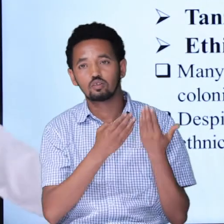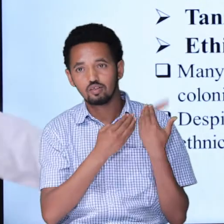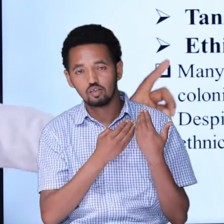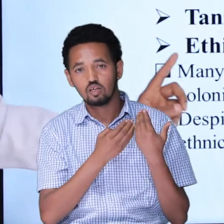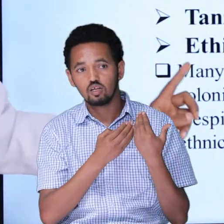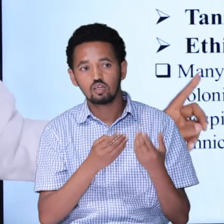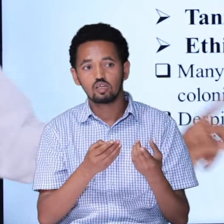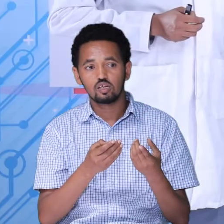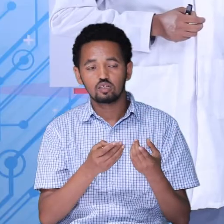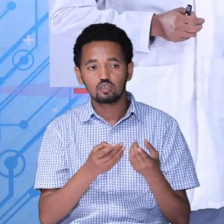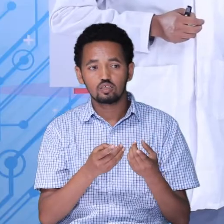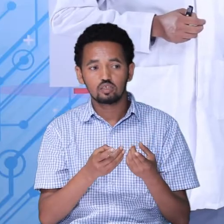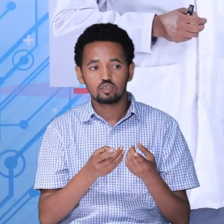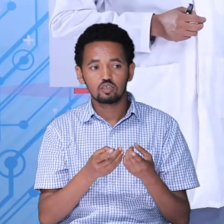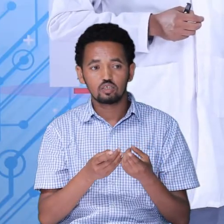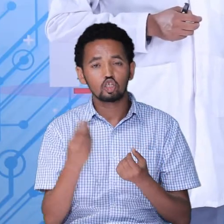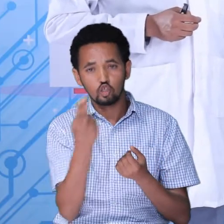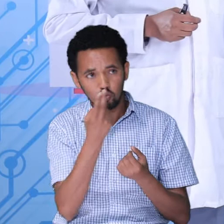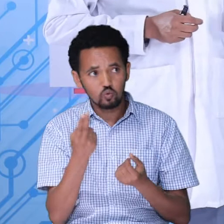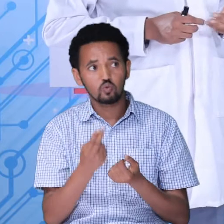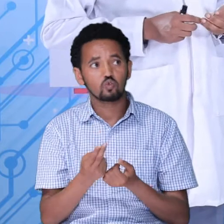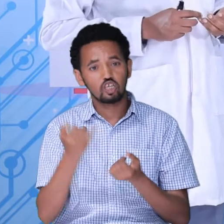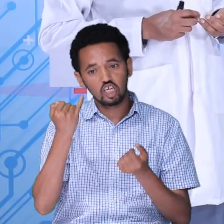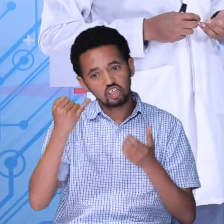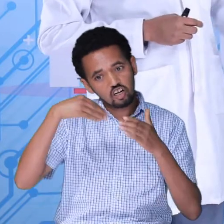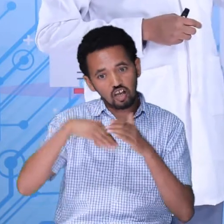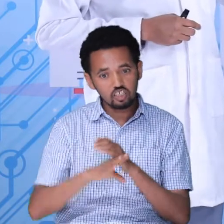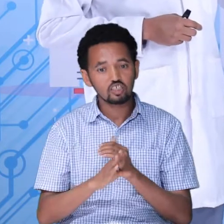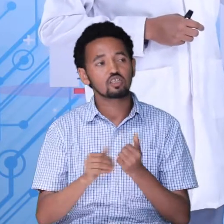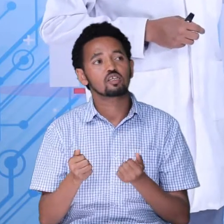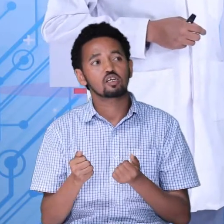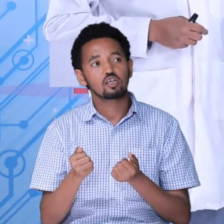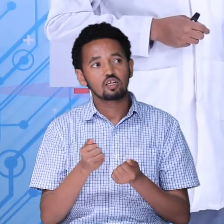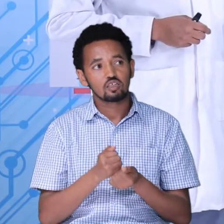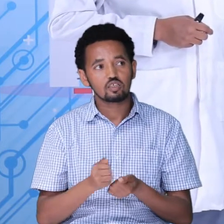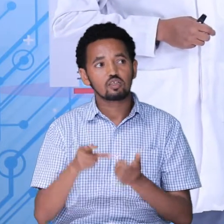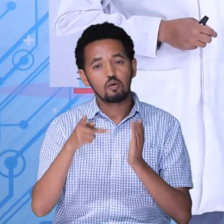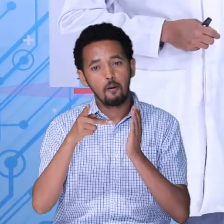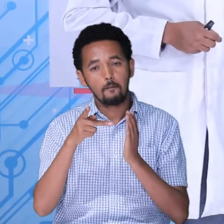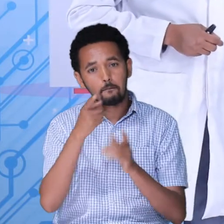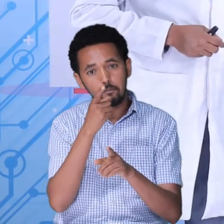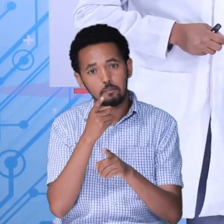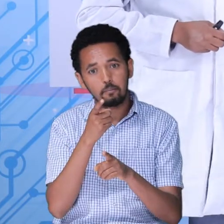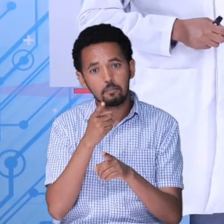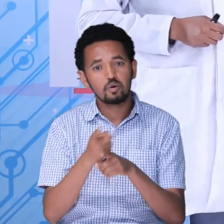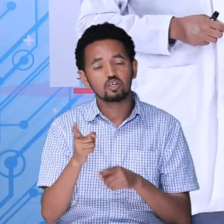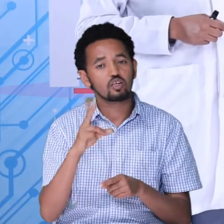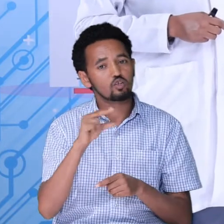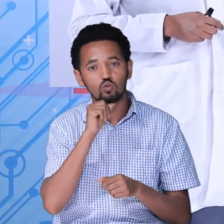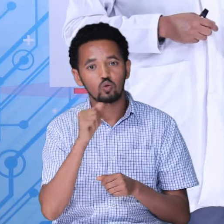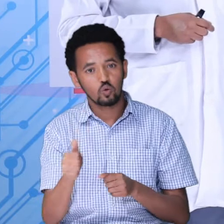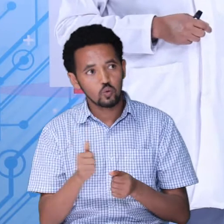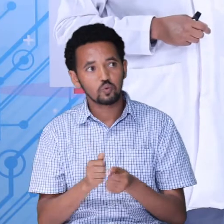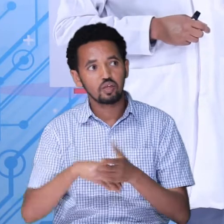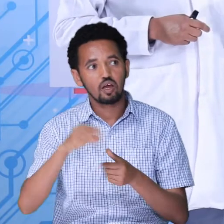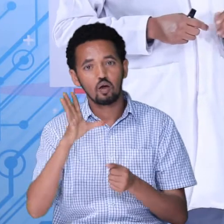Despite years of interaction under colonial regime, the pre-colonial ethnic conflict had not died